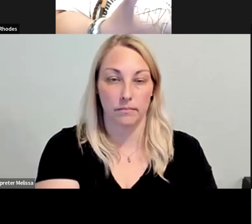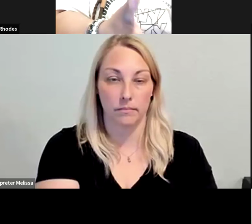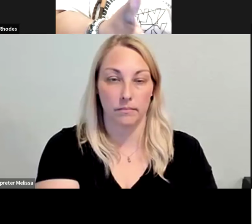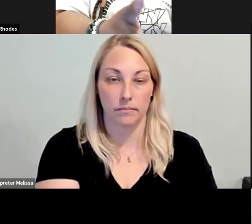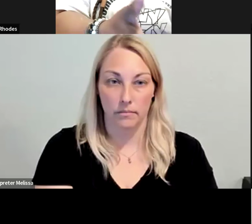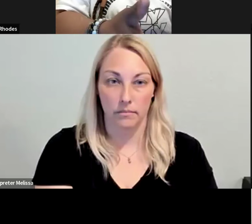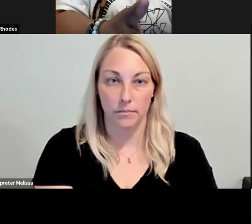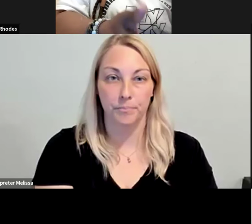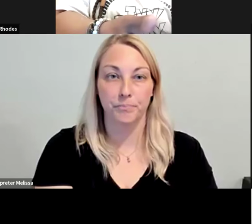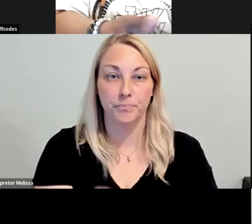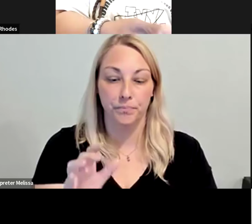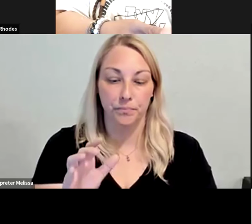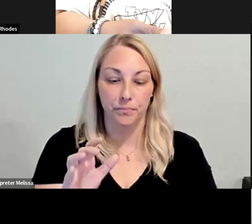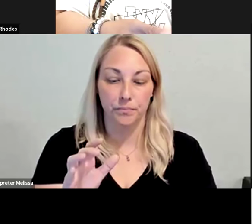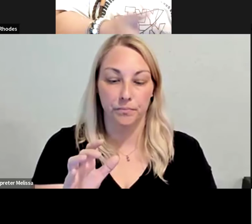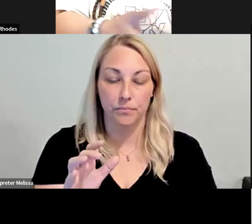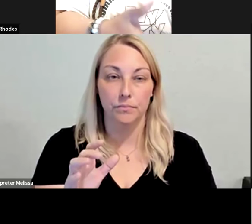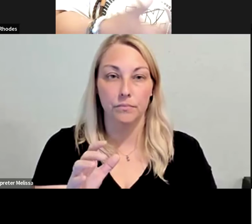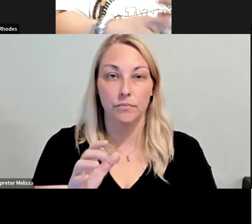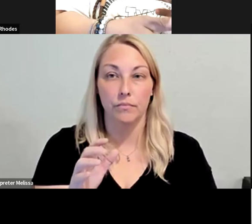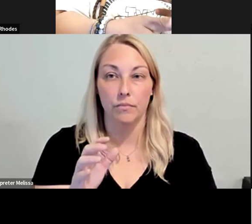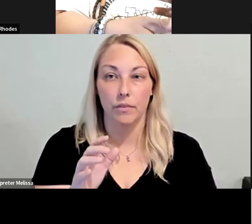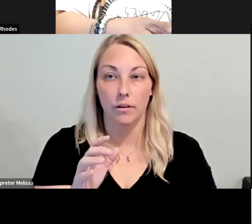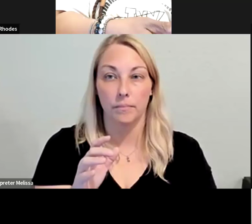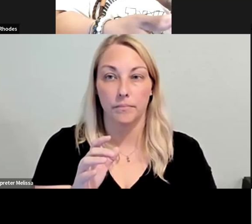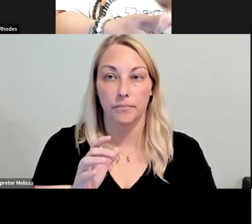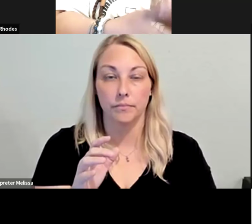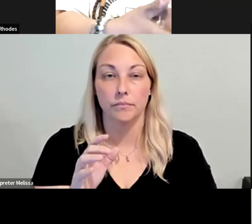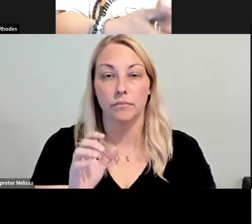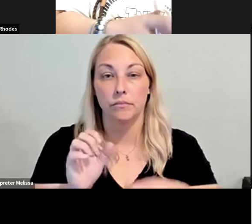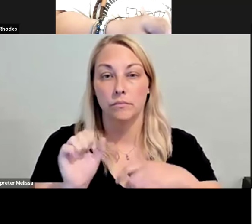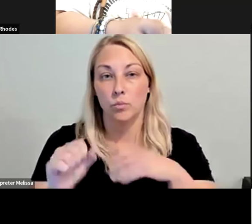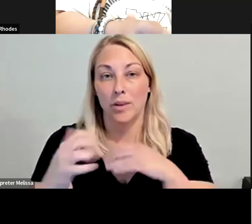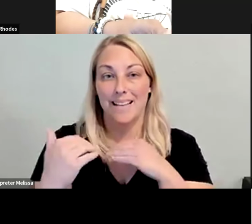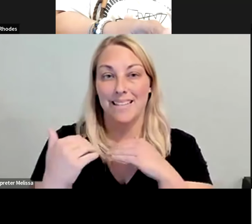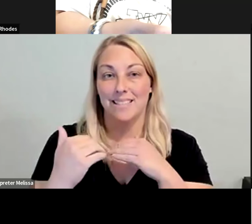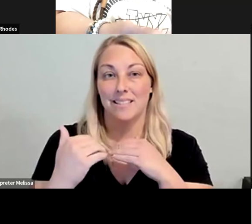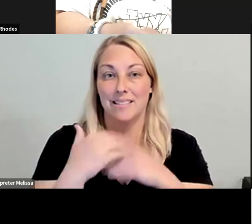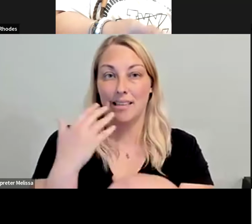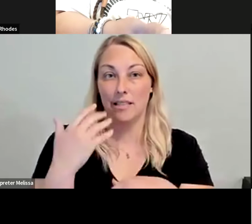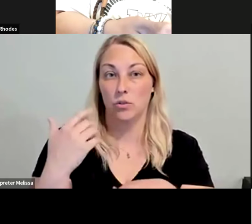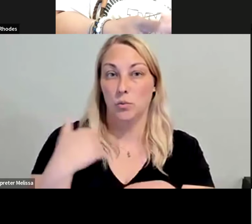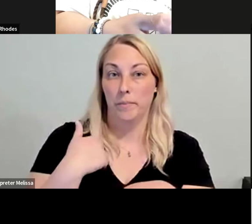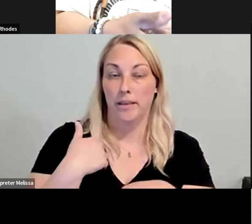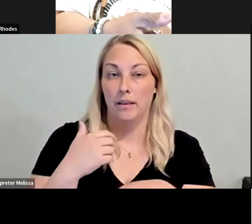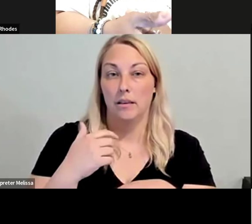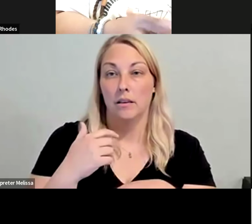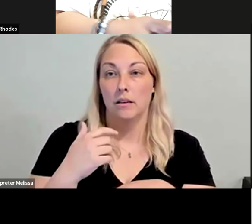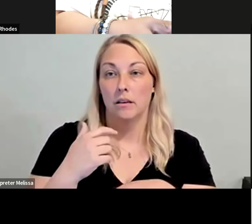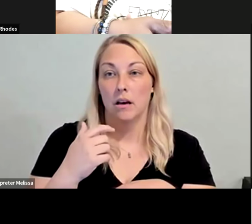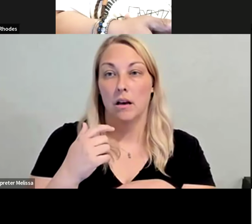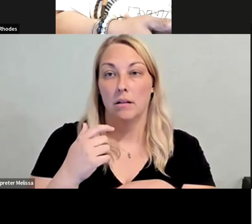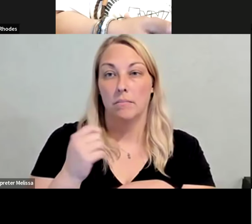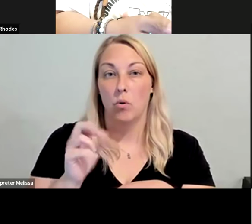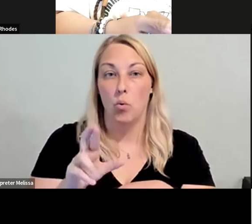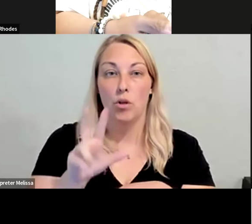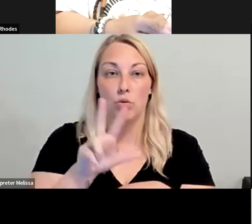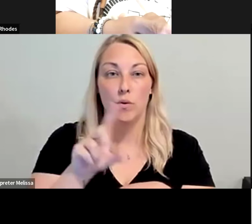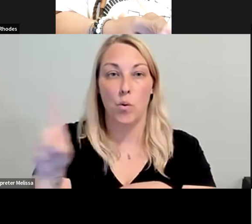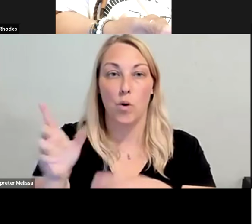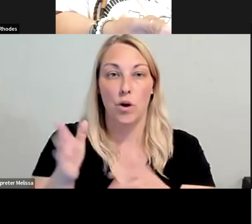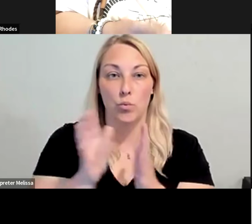or the ANC commissioner and your SMD, or you can send them to me, the 311 request numbers.